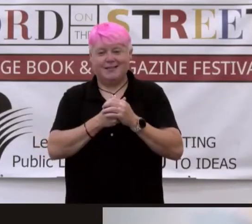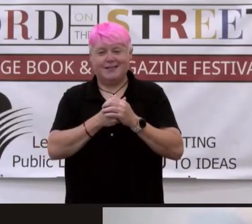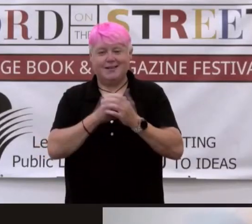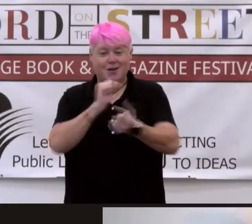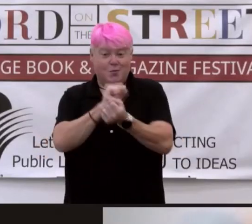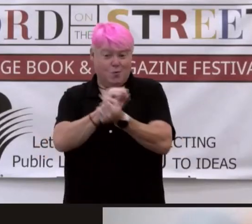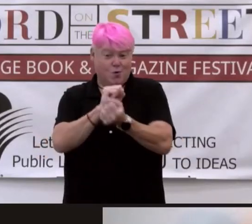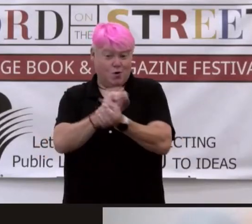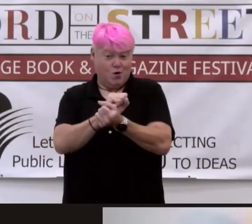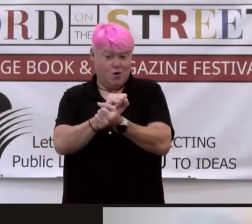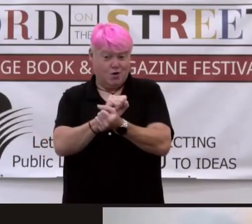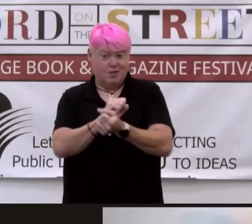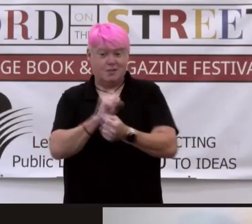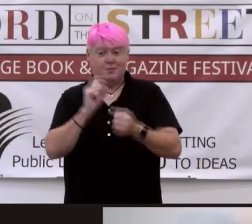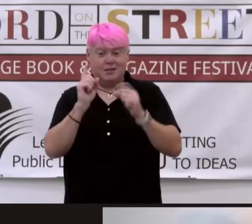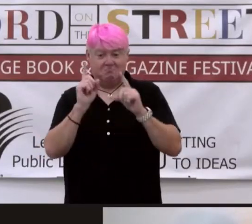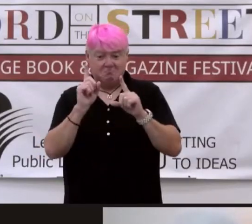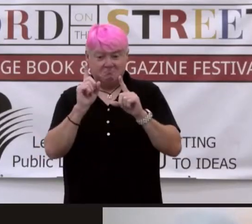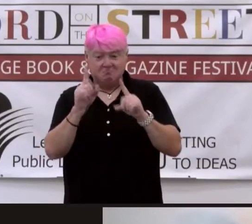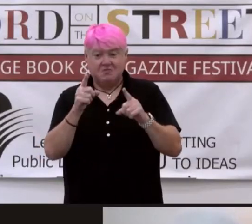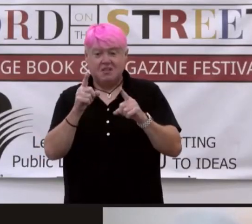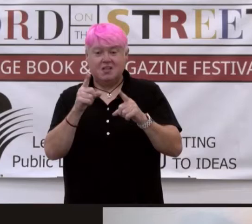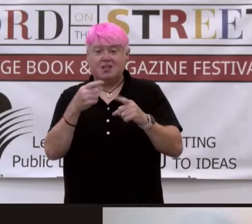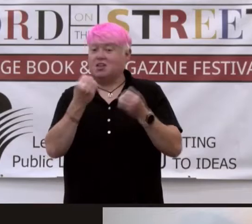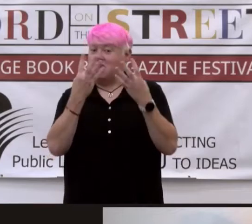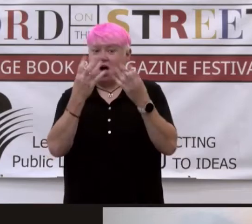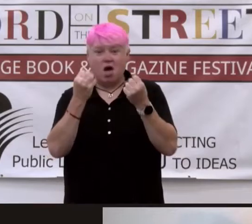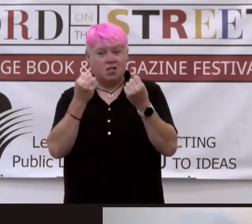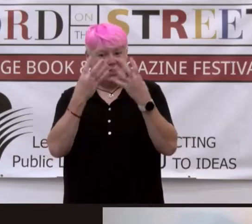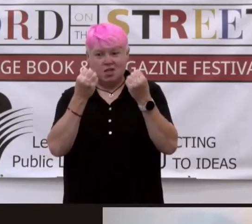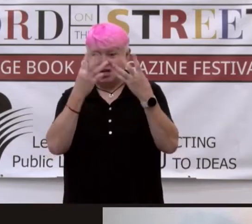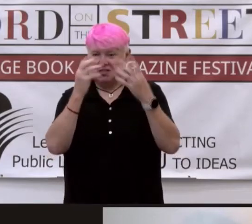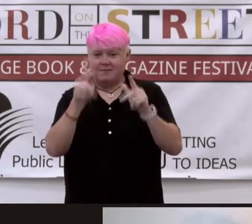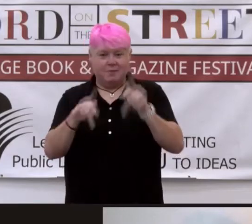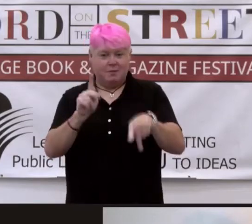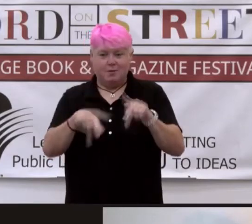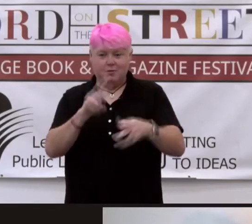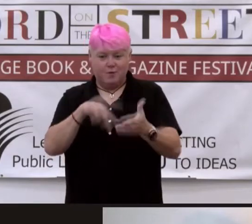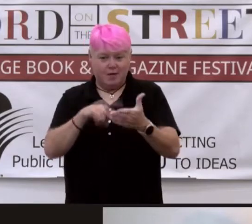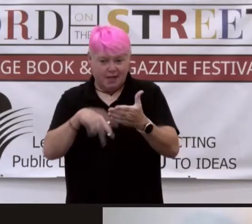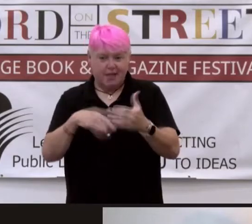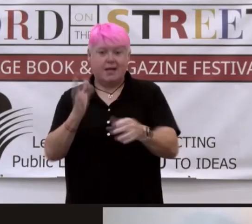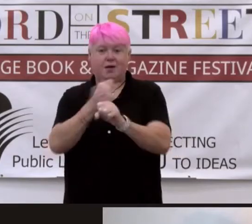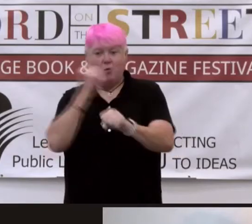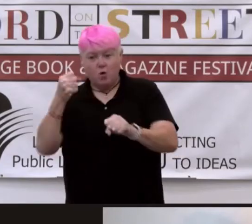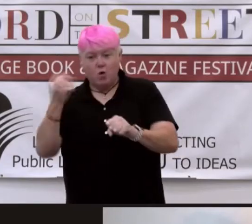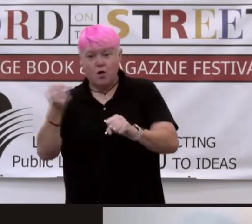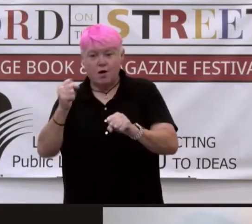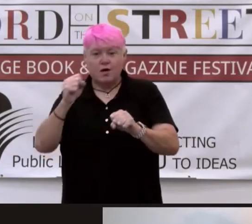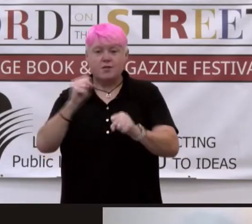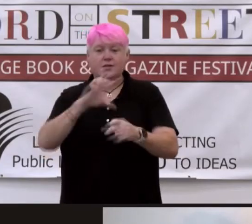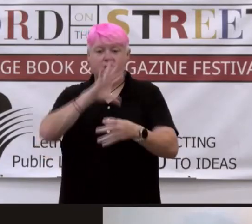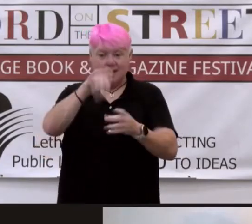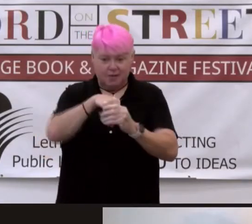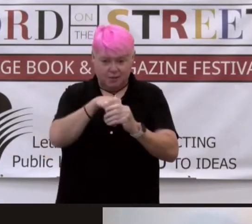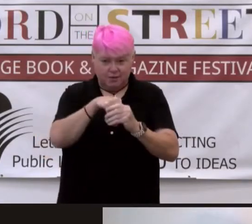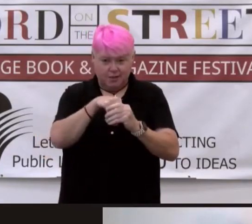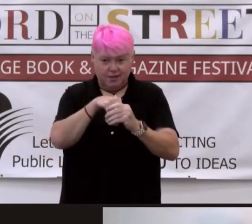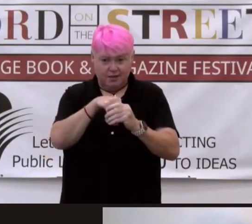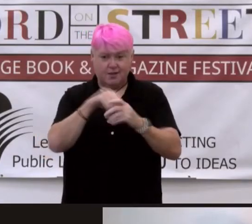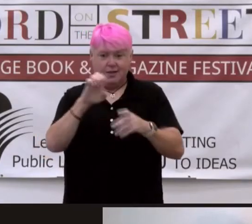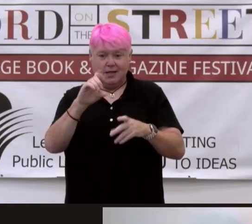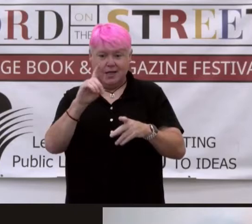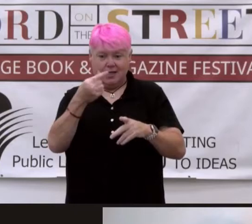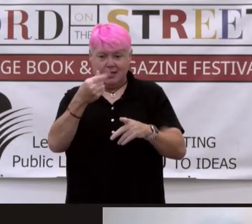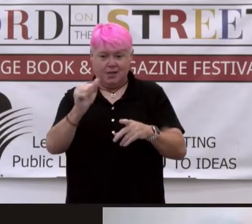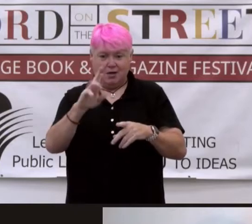released to multiple starred reviews, you've received numerous awards and honors, including, here goes with the list, the Edgar Award, the